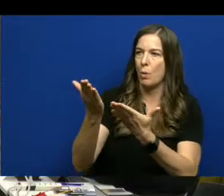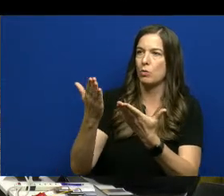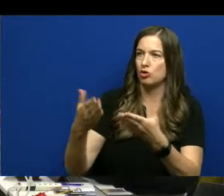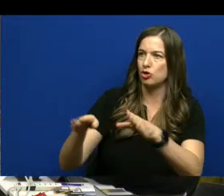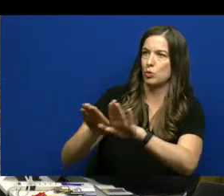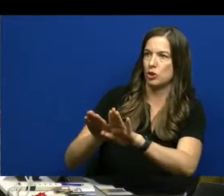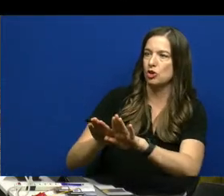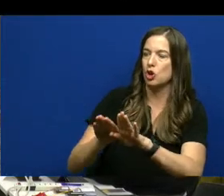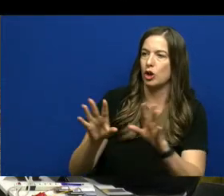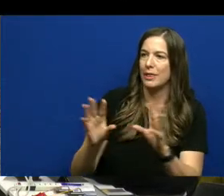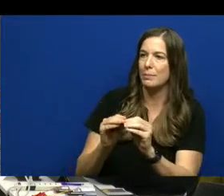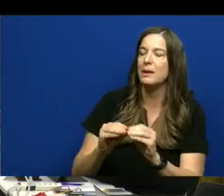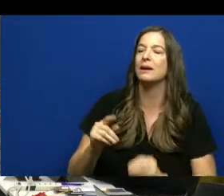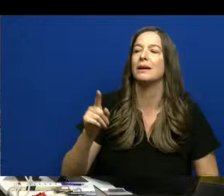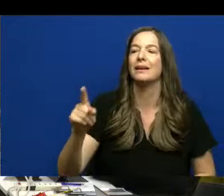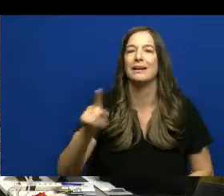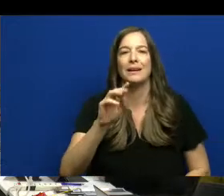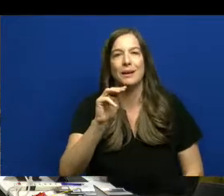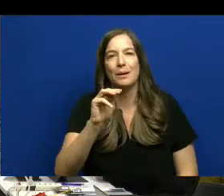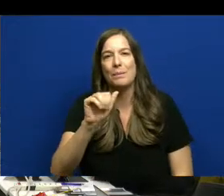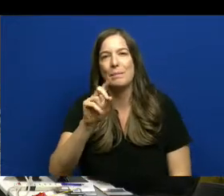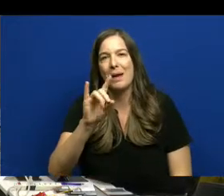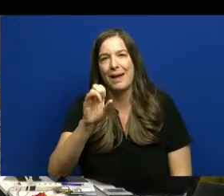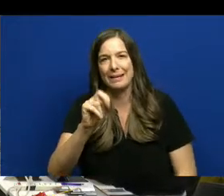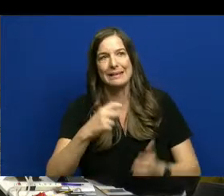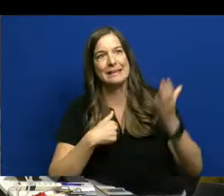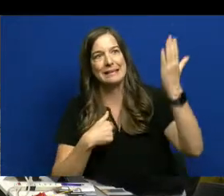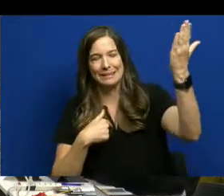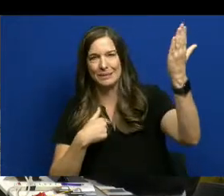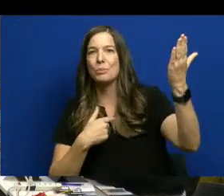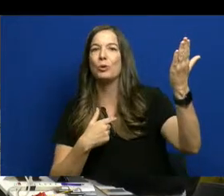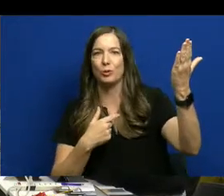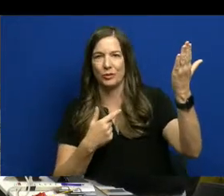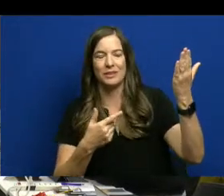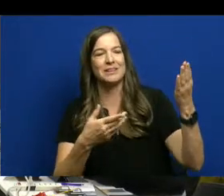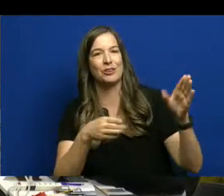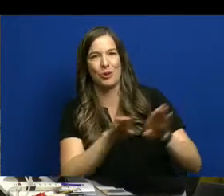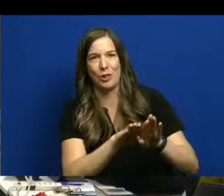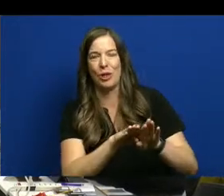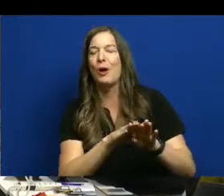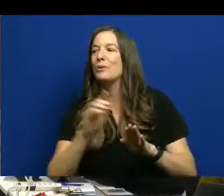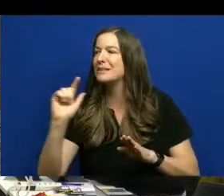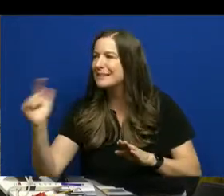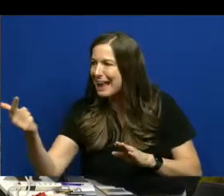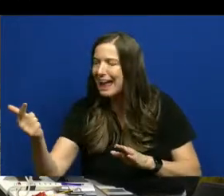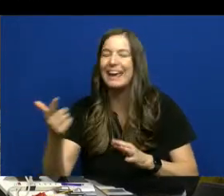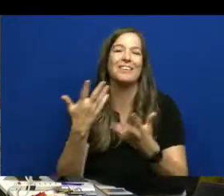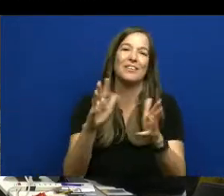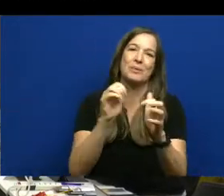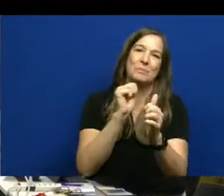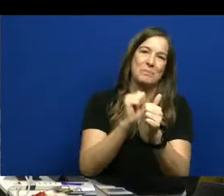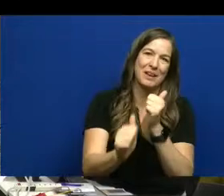This is Commissioner Masson. I move we adjourn. We got a second and a third. Motion carries. Thank you, everyone.